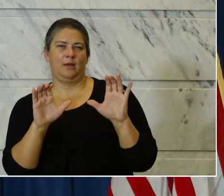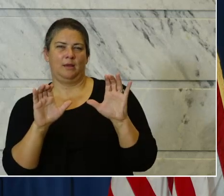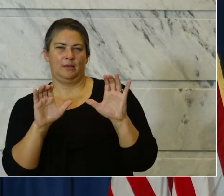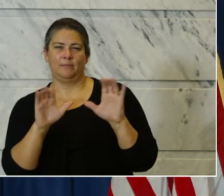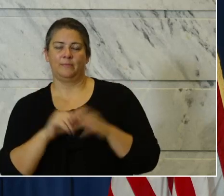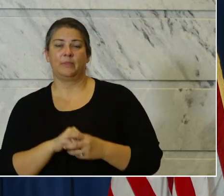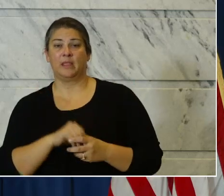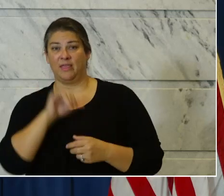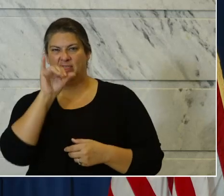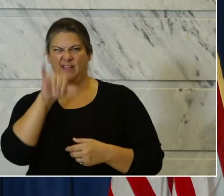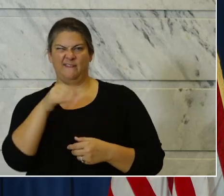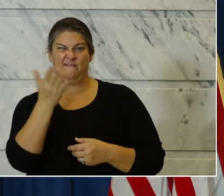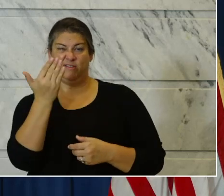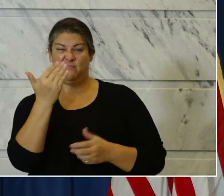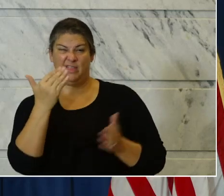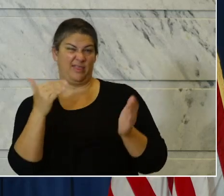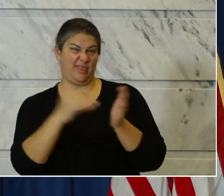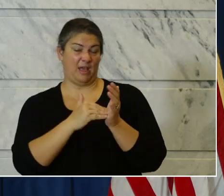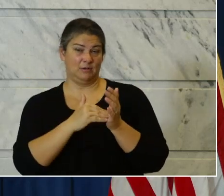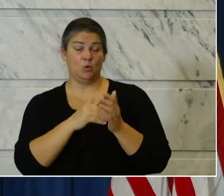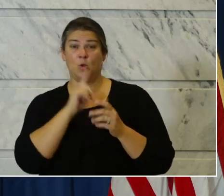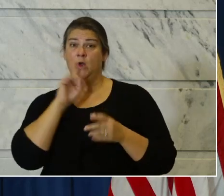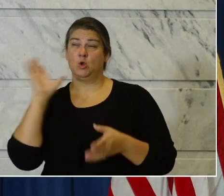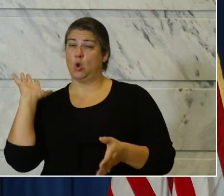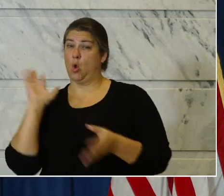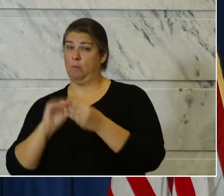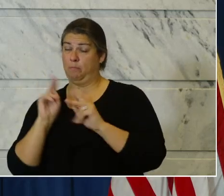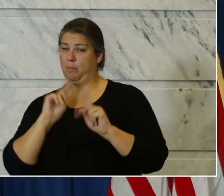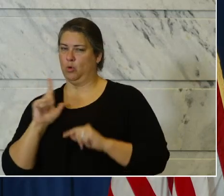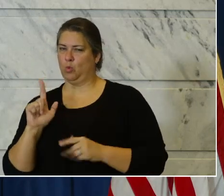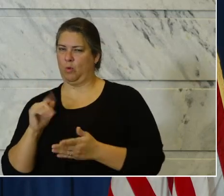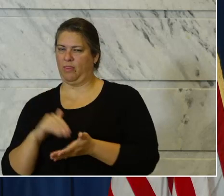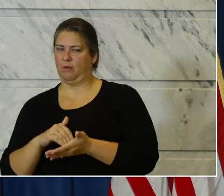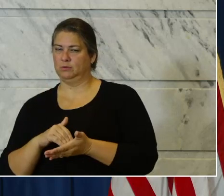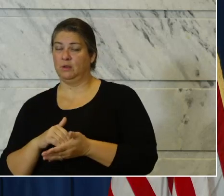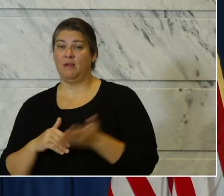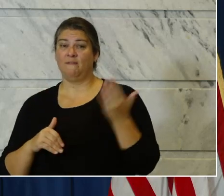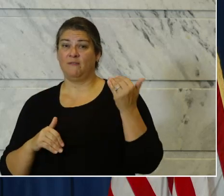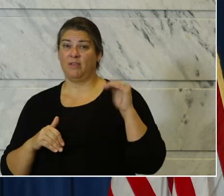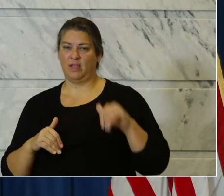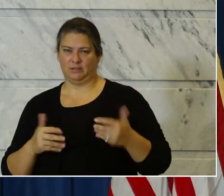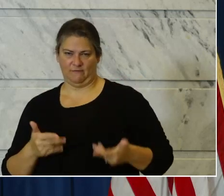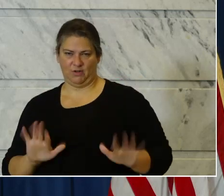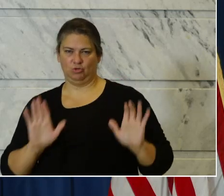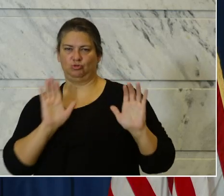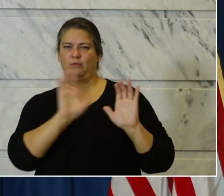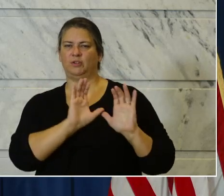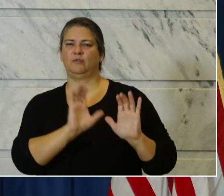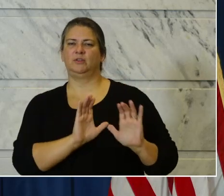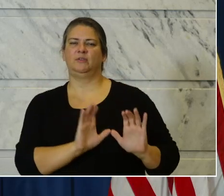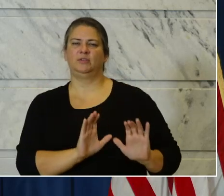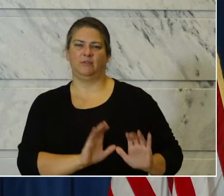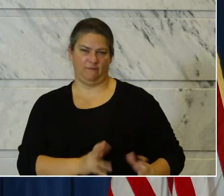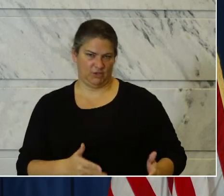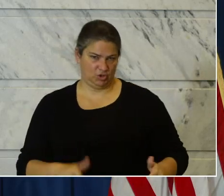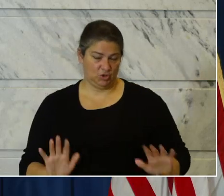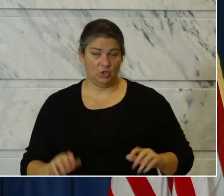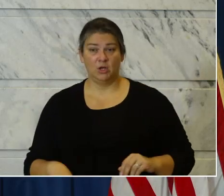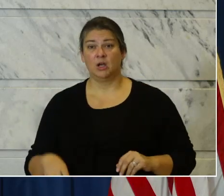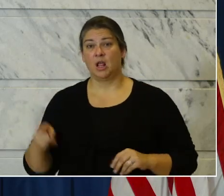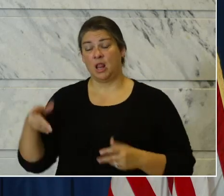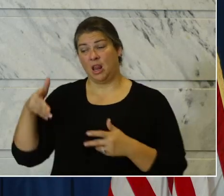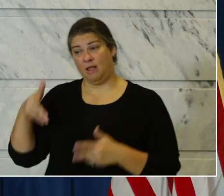page. About 15,000 of those 21,000 have already now provided that certification, either yes or no. If you